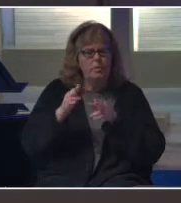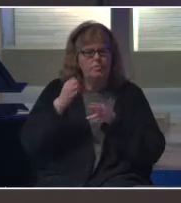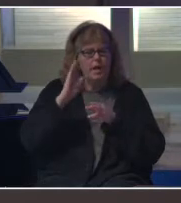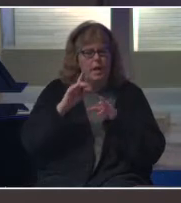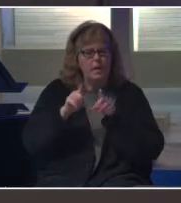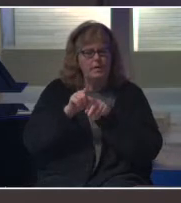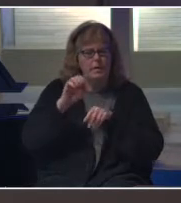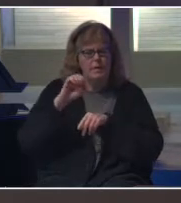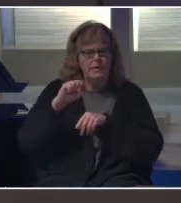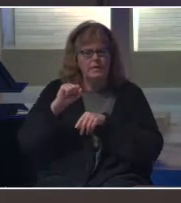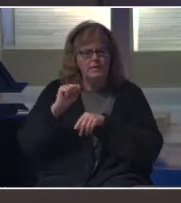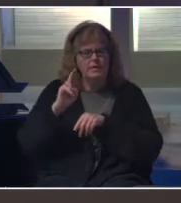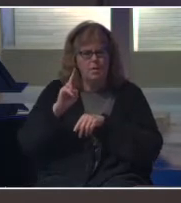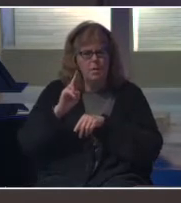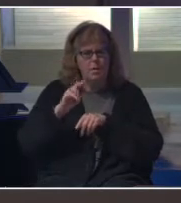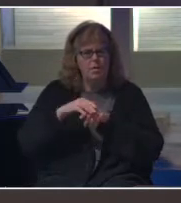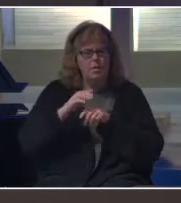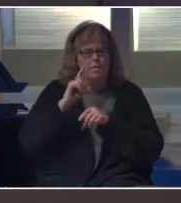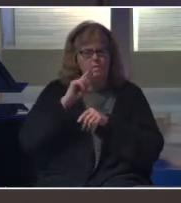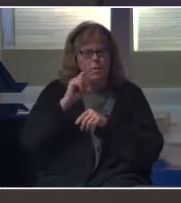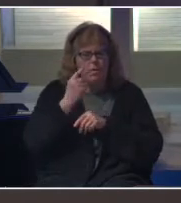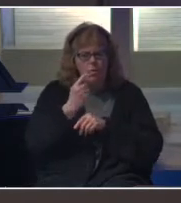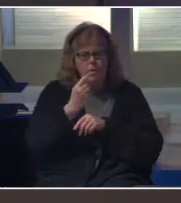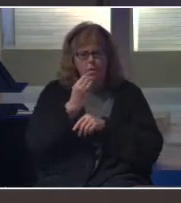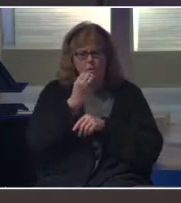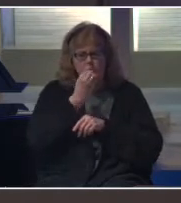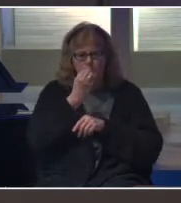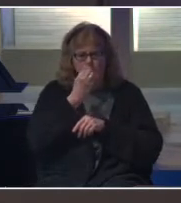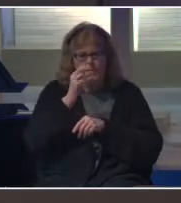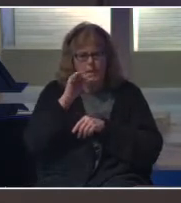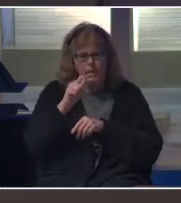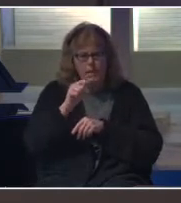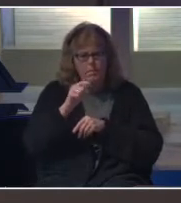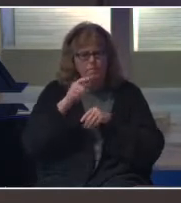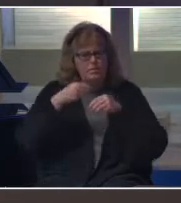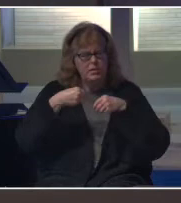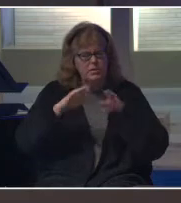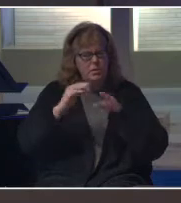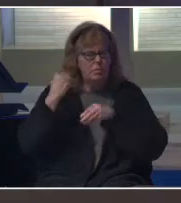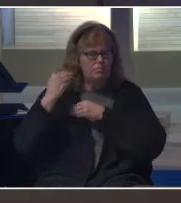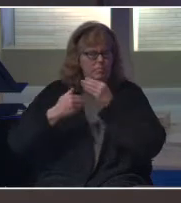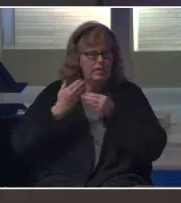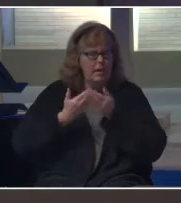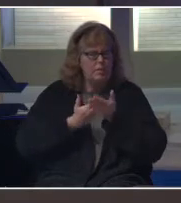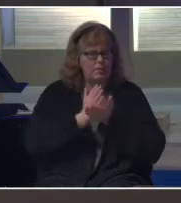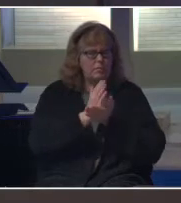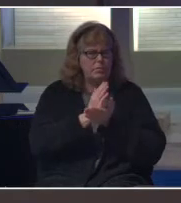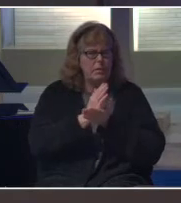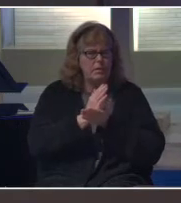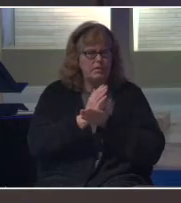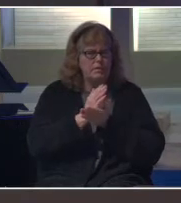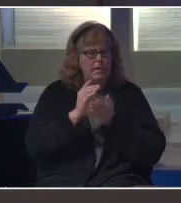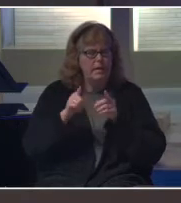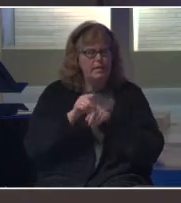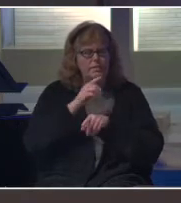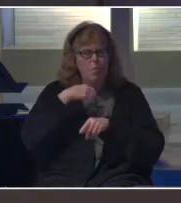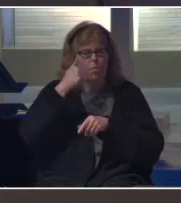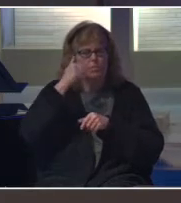Esau, who for a single meal sold his inheritance rights as the oldest